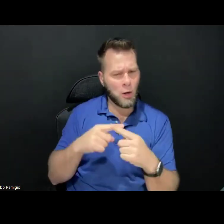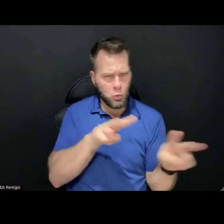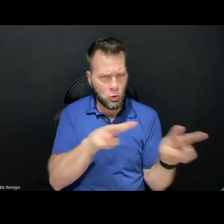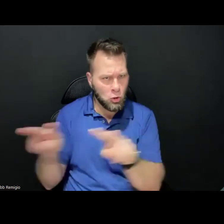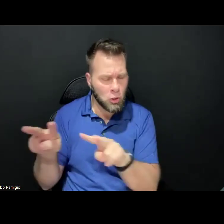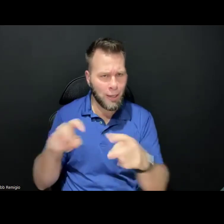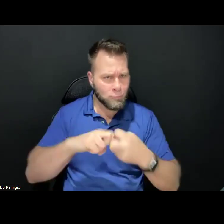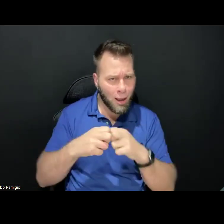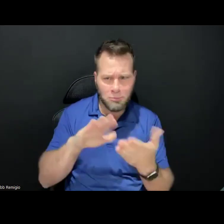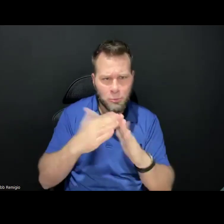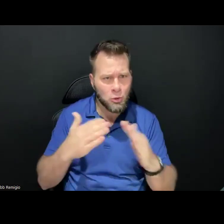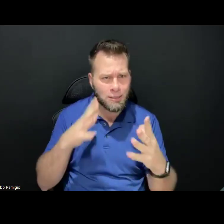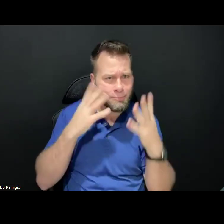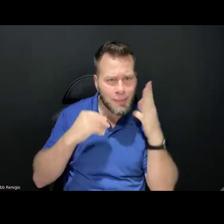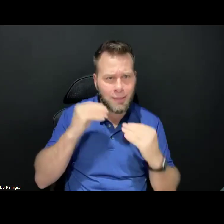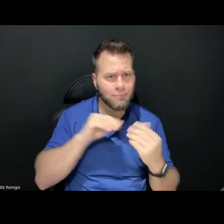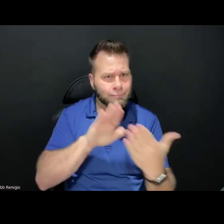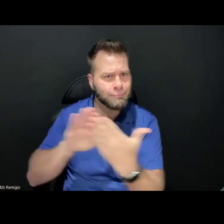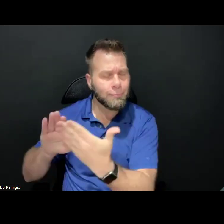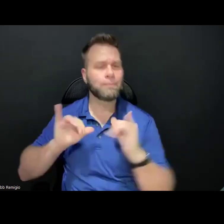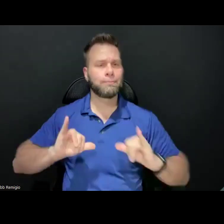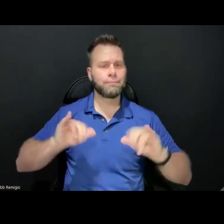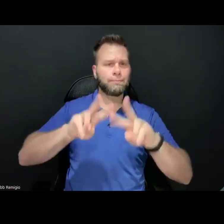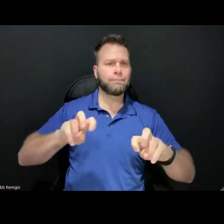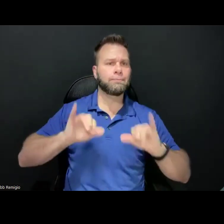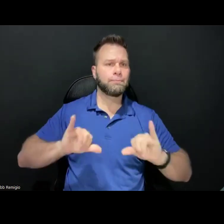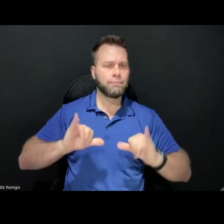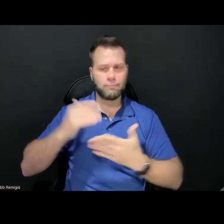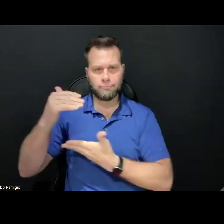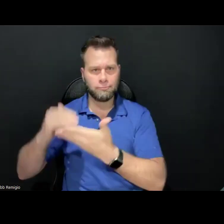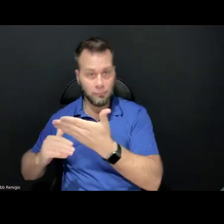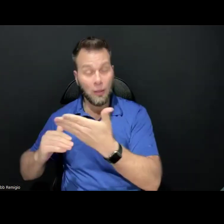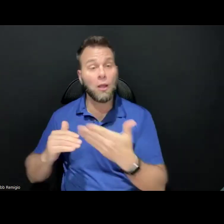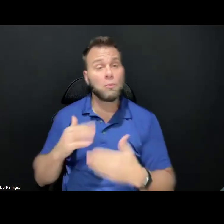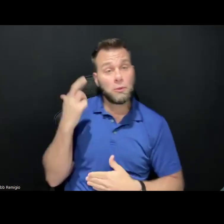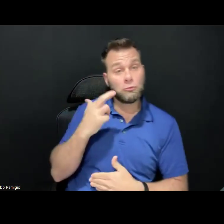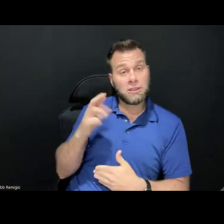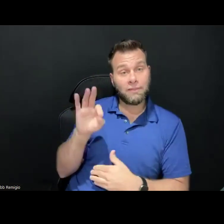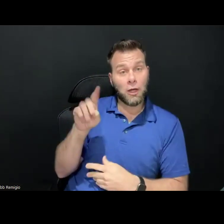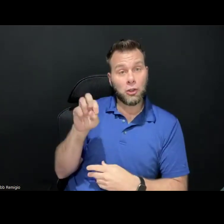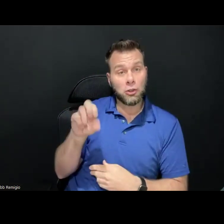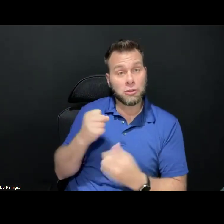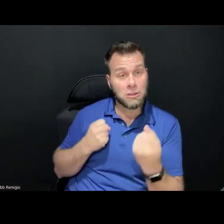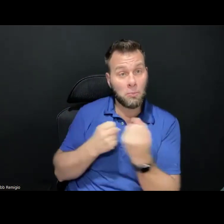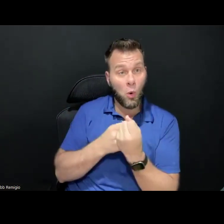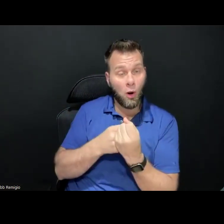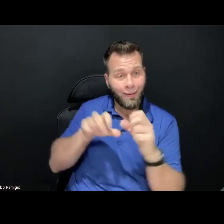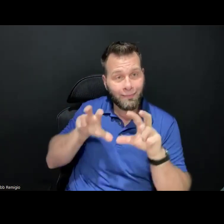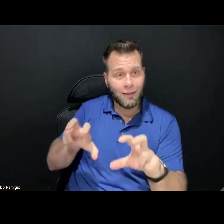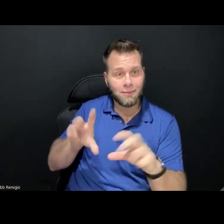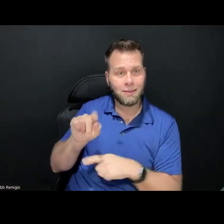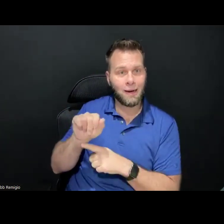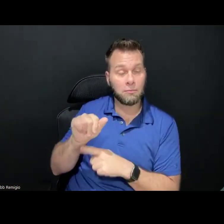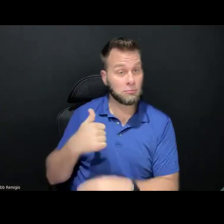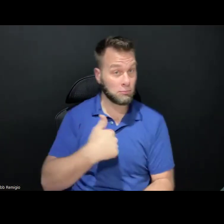face. And just to give you some examples of the way funders support and invest in data. And by the way, I should say, I was a